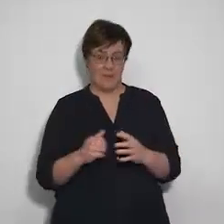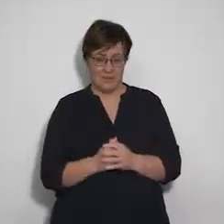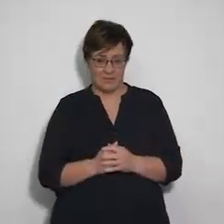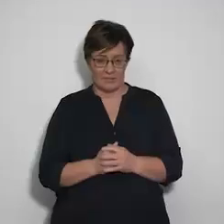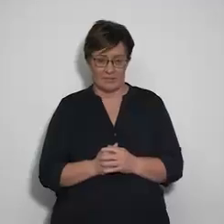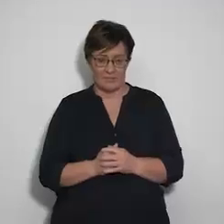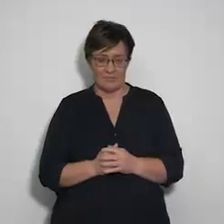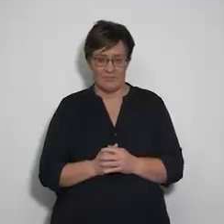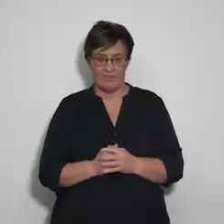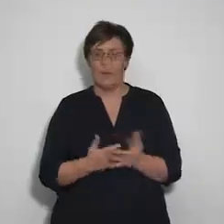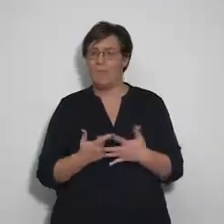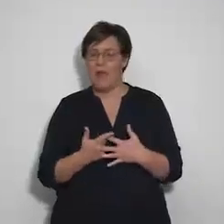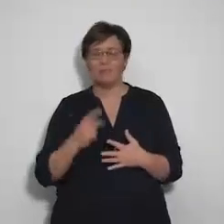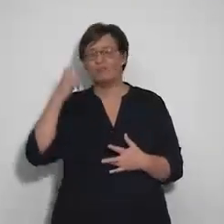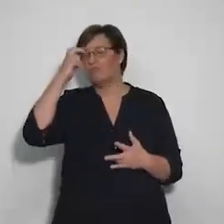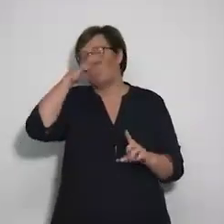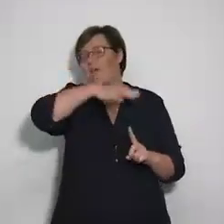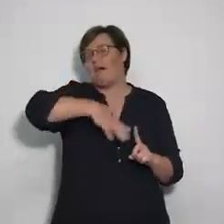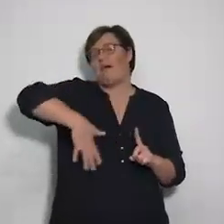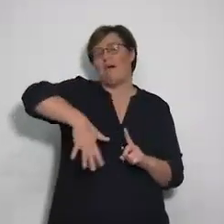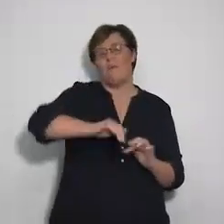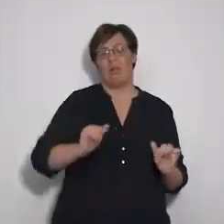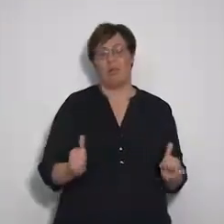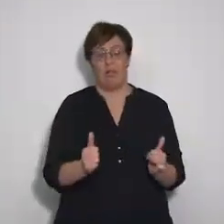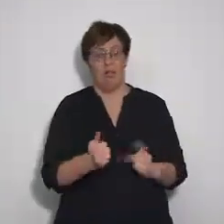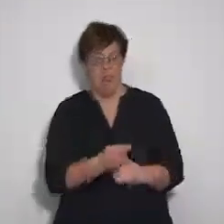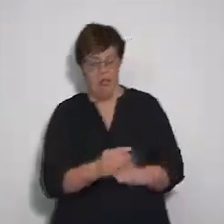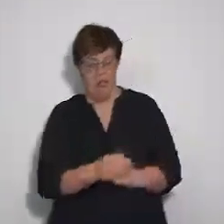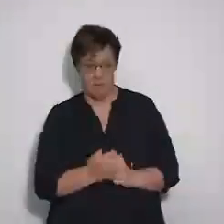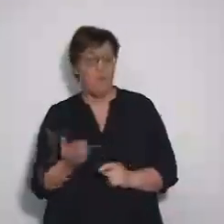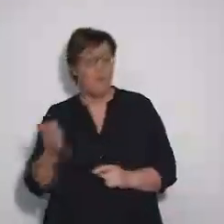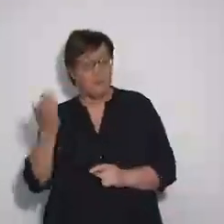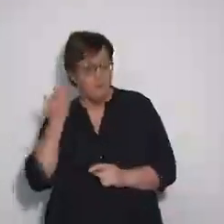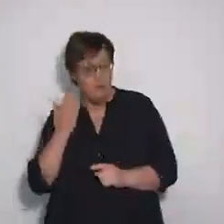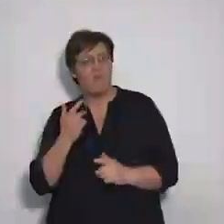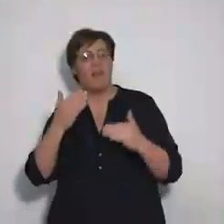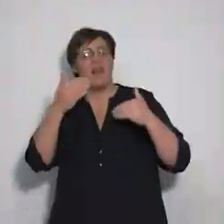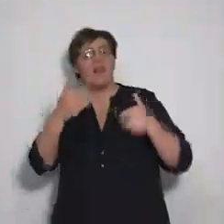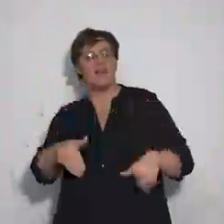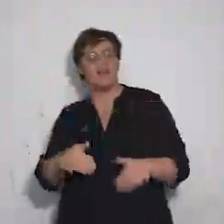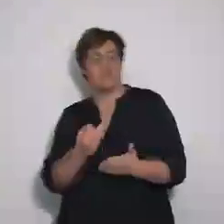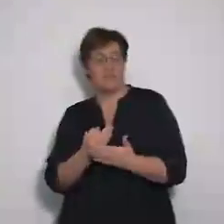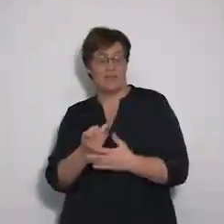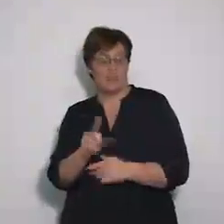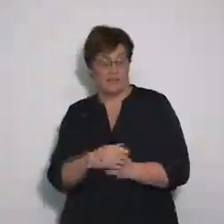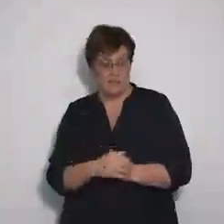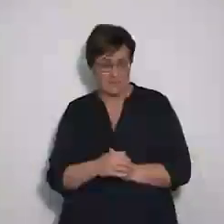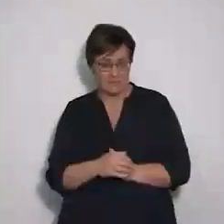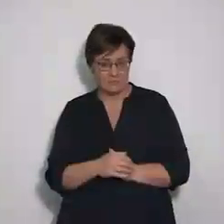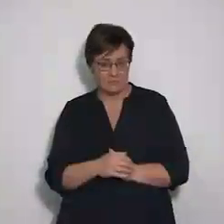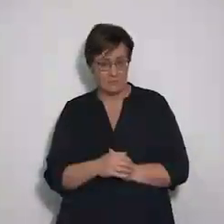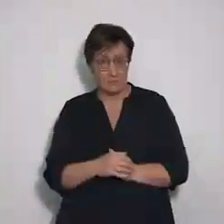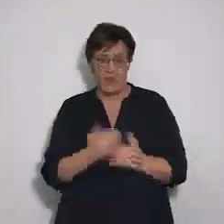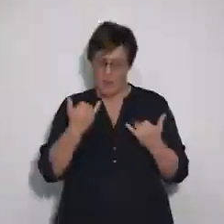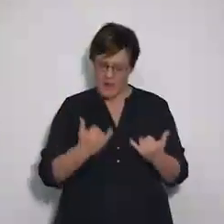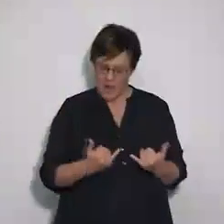factors. Right, so this is kind of the ideal situation. In our last lesson, we spoke about limiting factors.